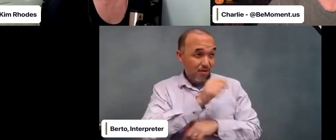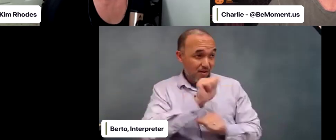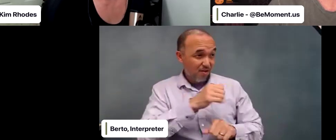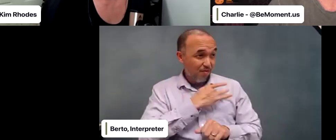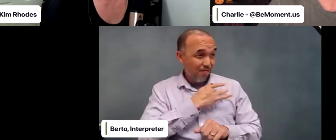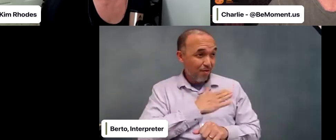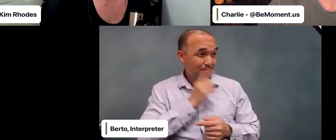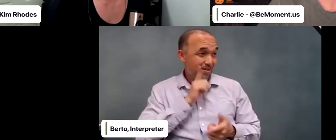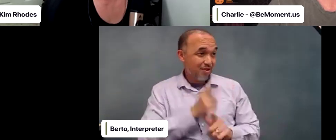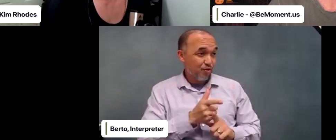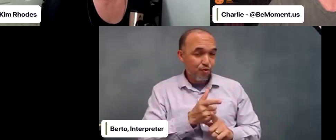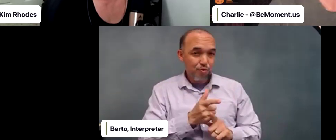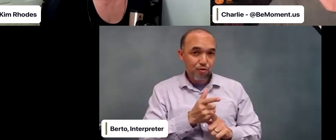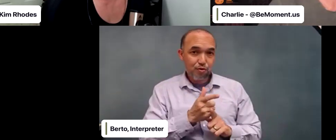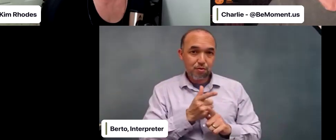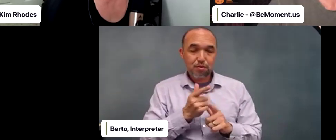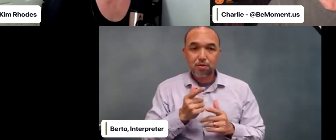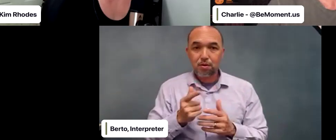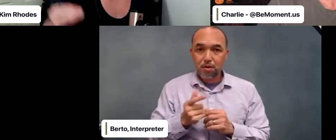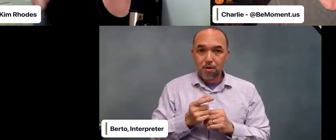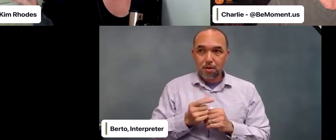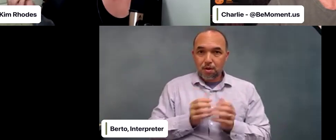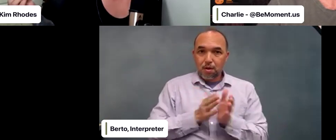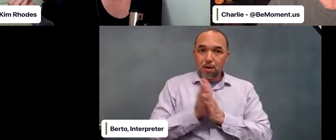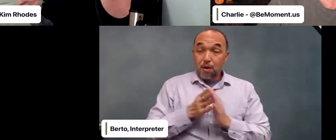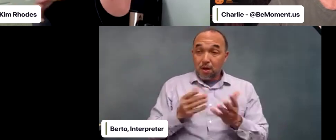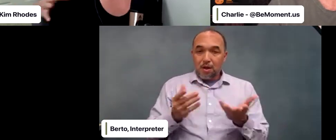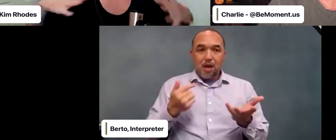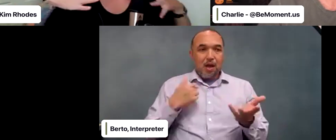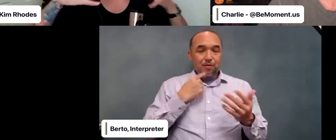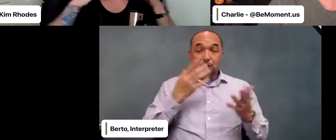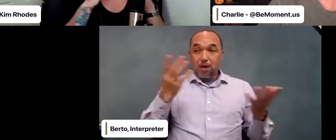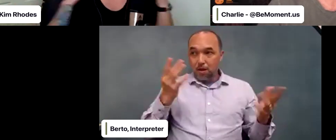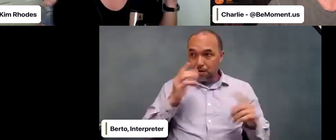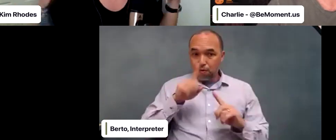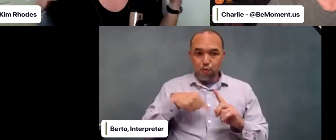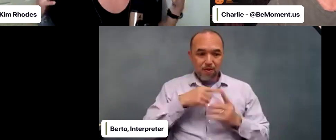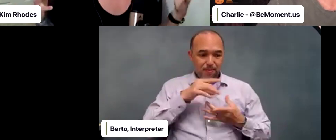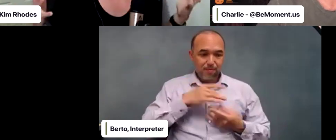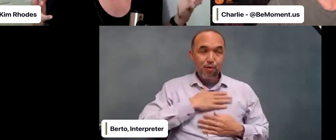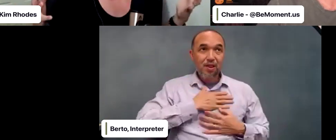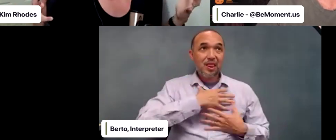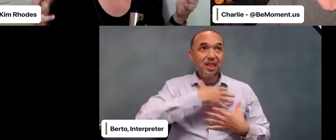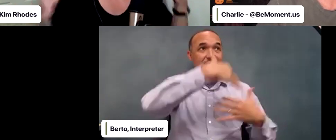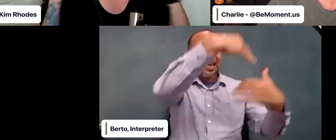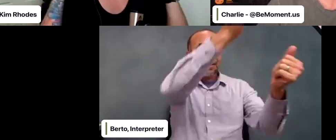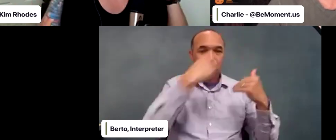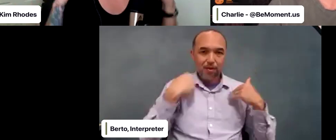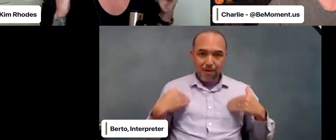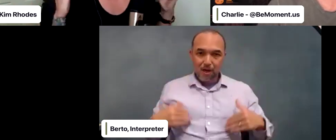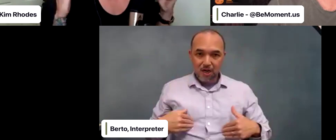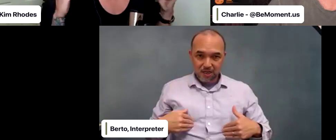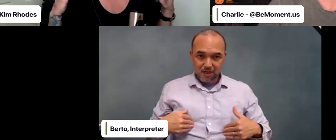And I started in about how when we leave our bodies, expand back into perspective that is no